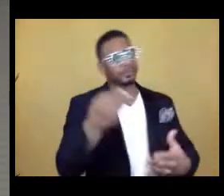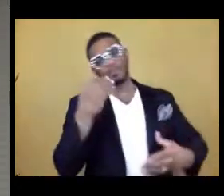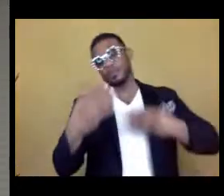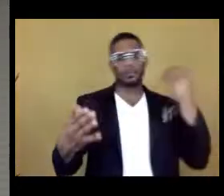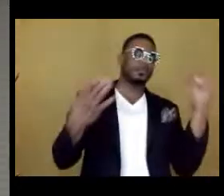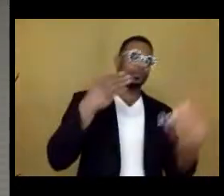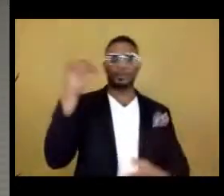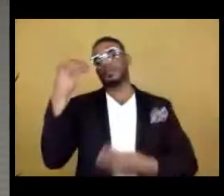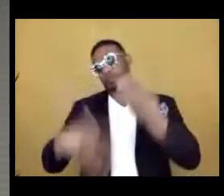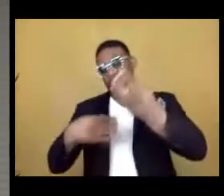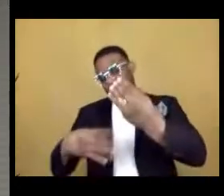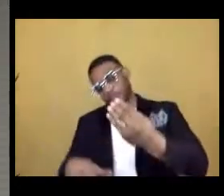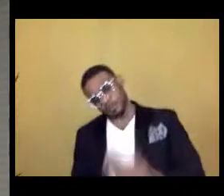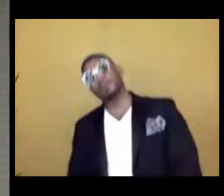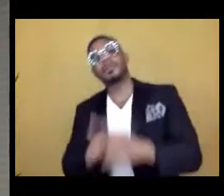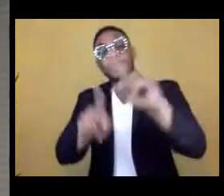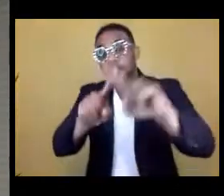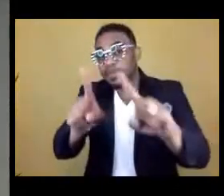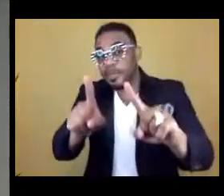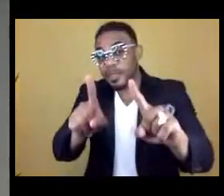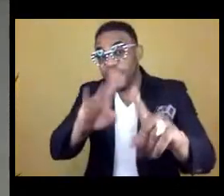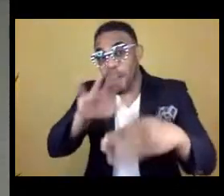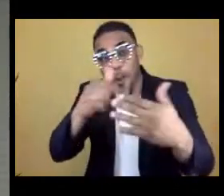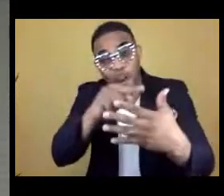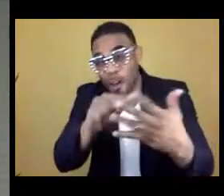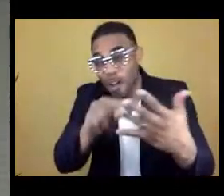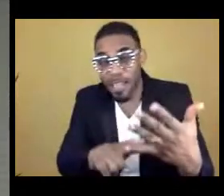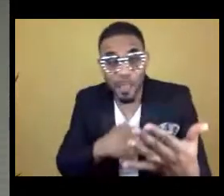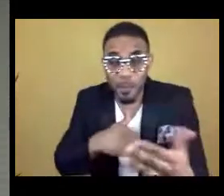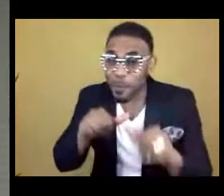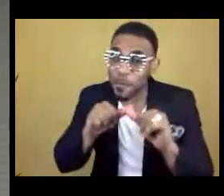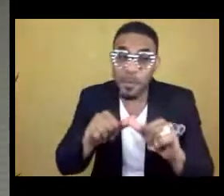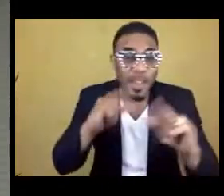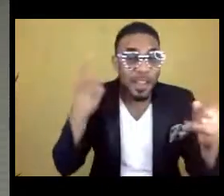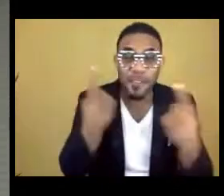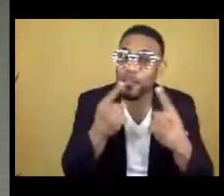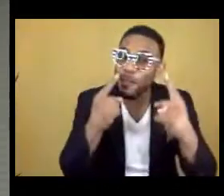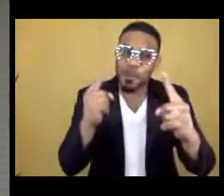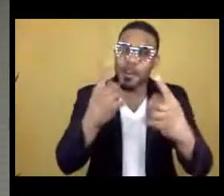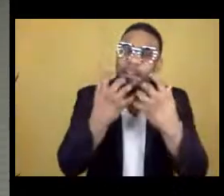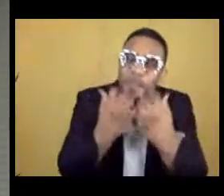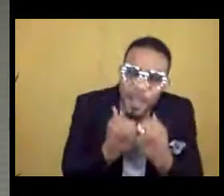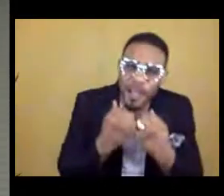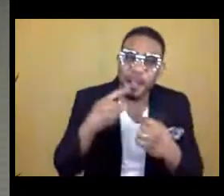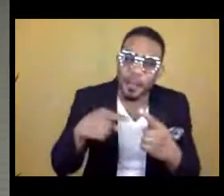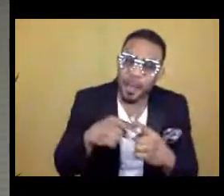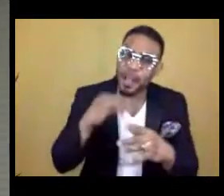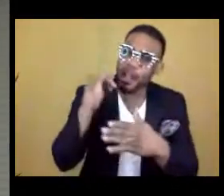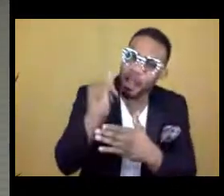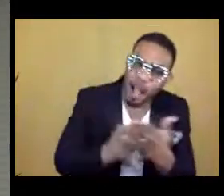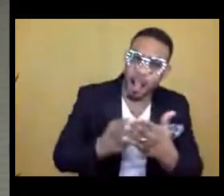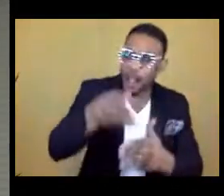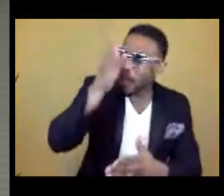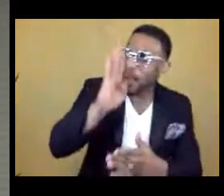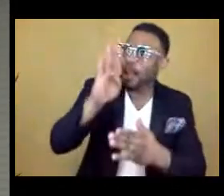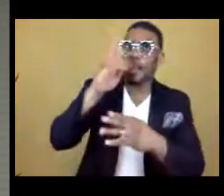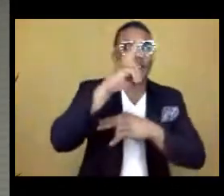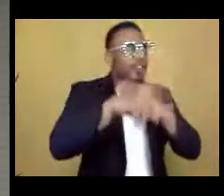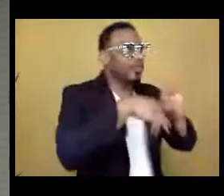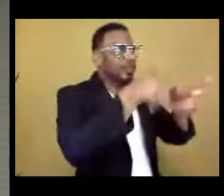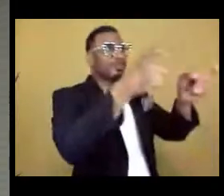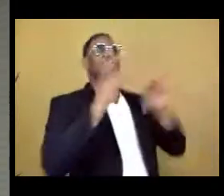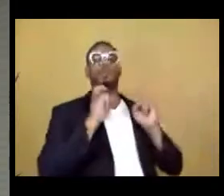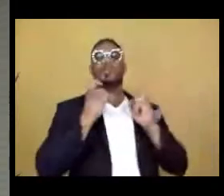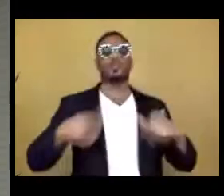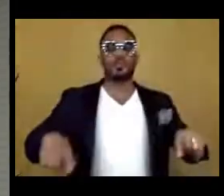and. But in all of this, we remain victorious and passionate about the art that God and the universe have gifted